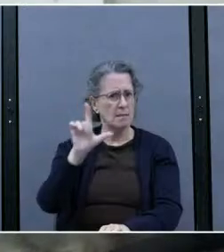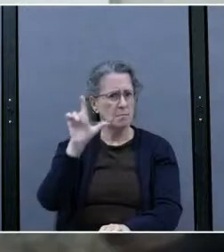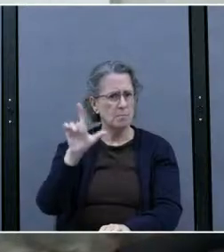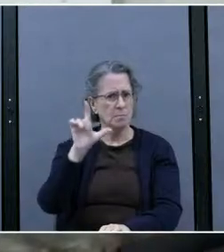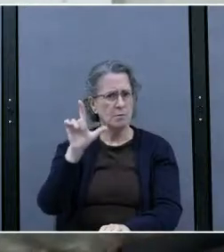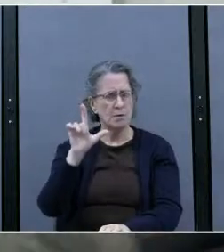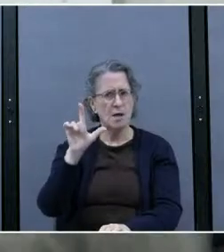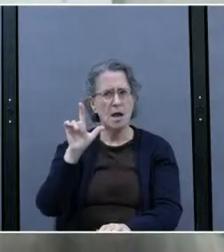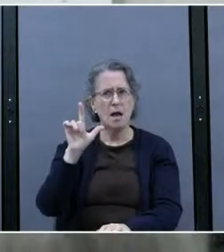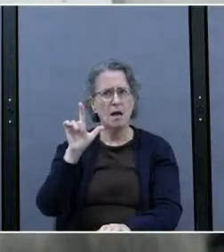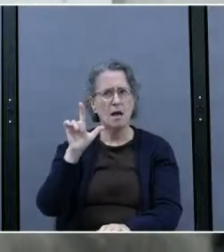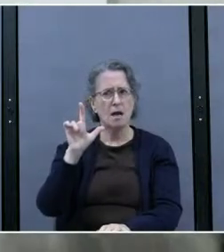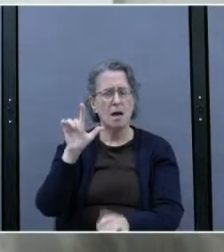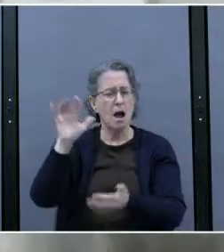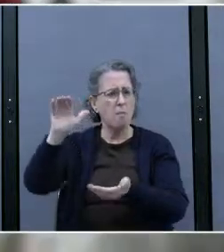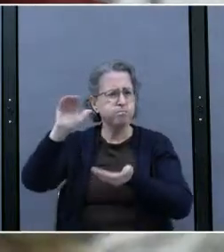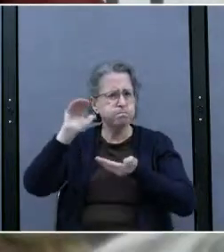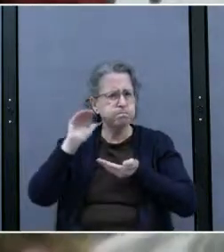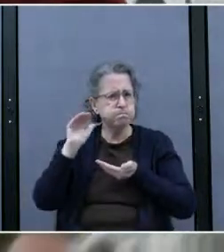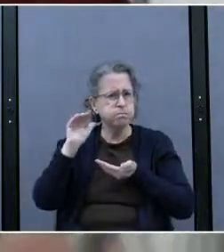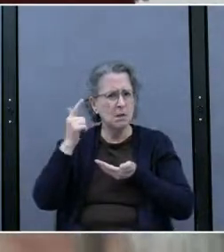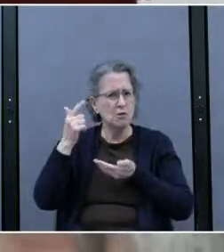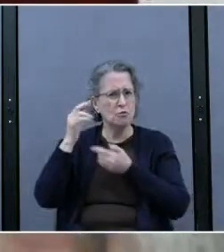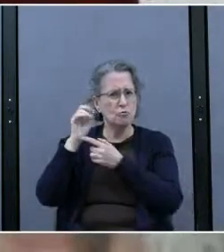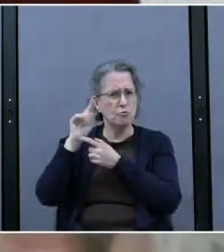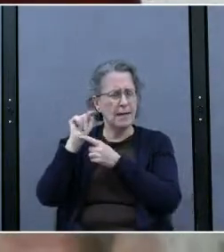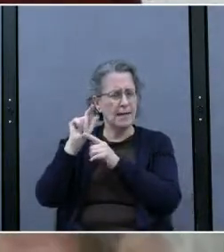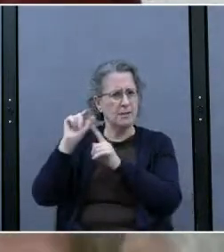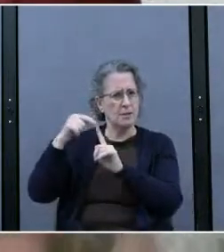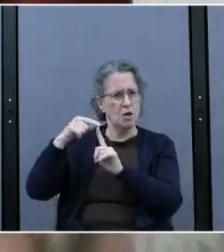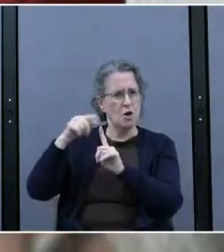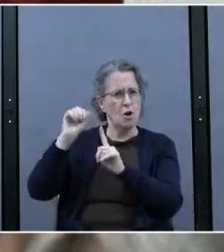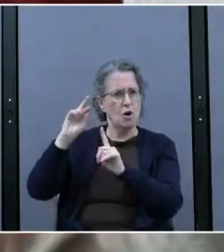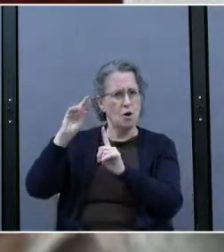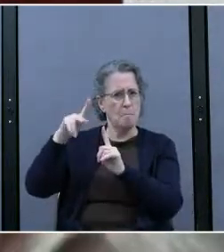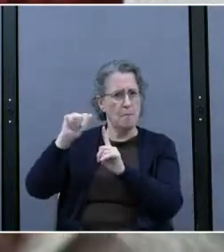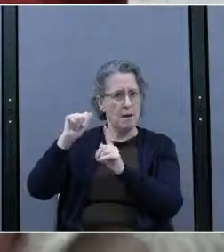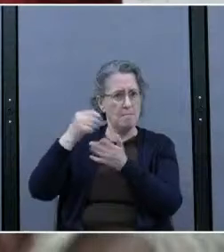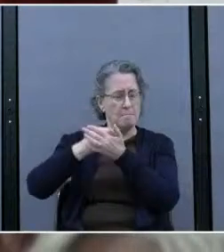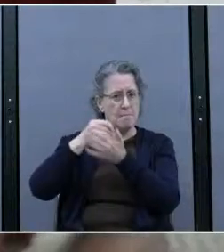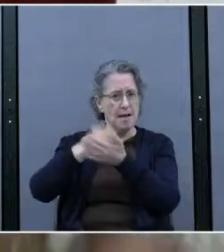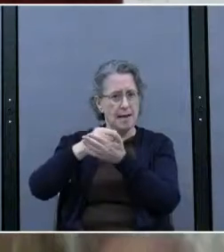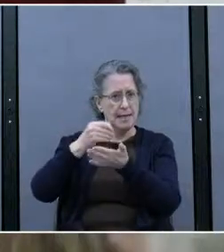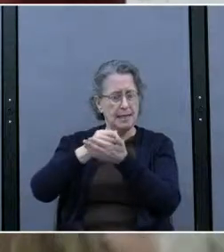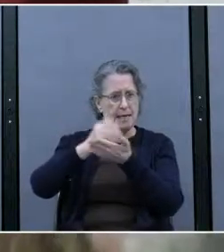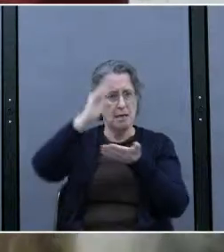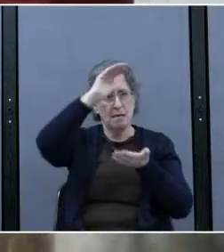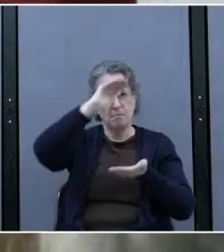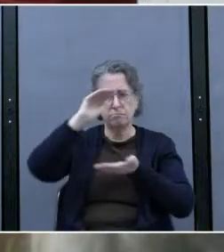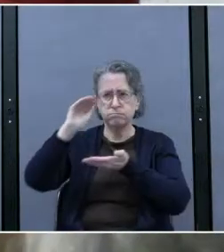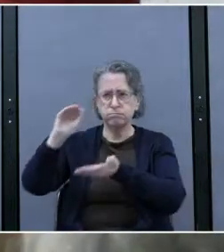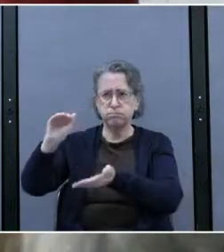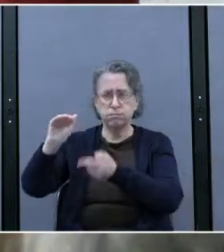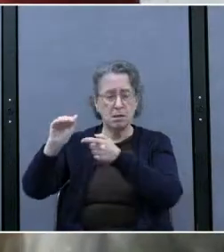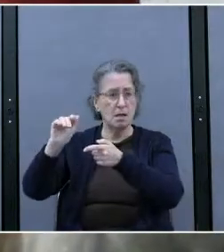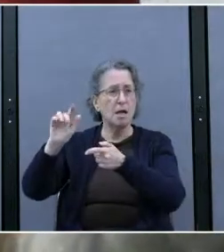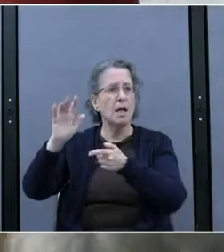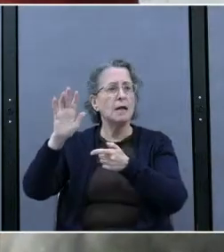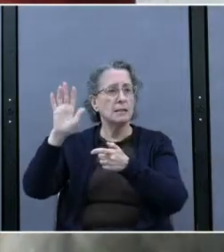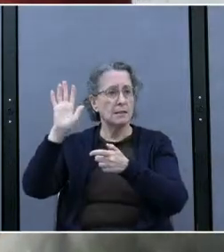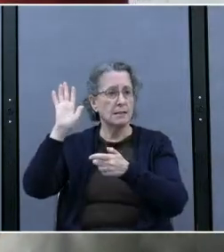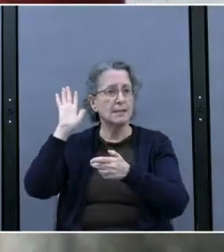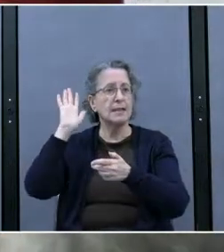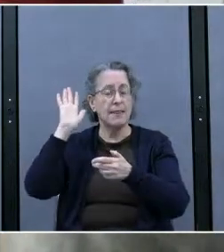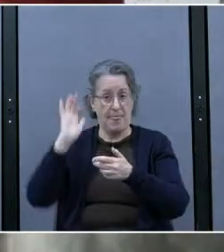very large grant with the ARPA funds? And is either the income or the expenses shown in here? Because it looks like